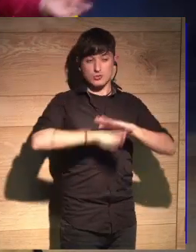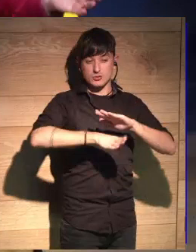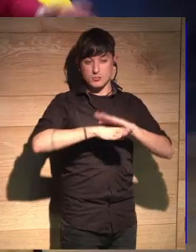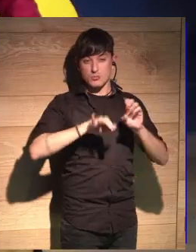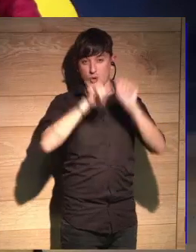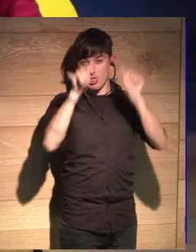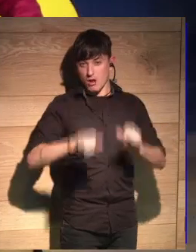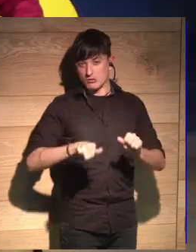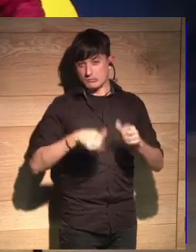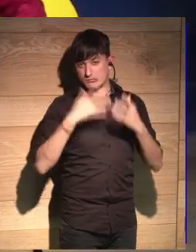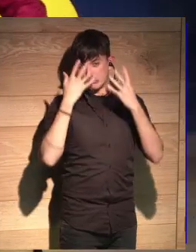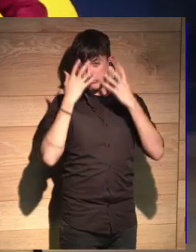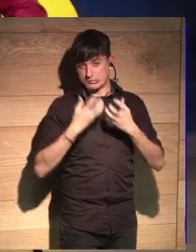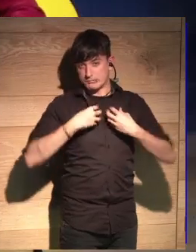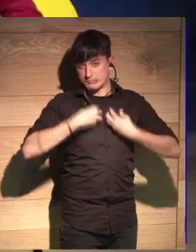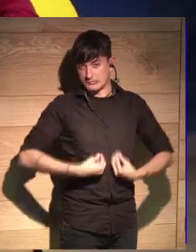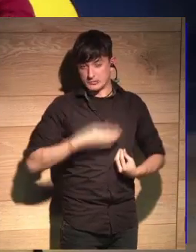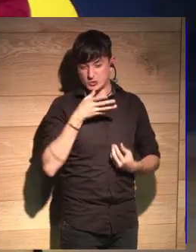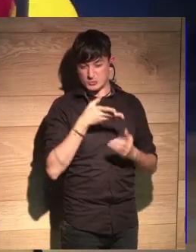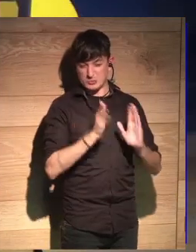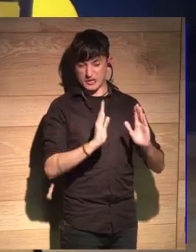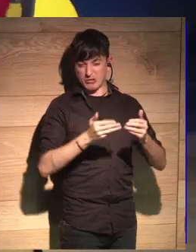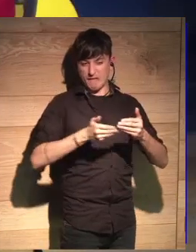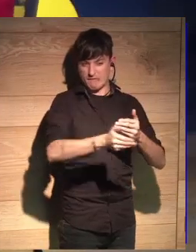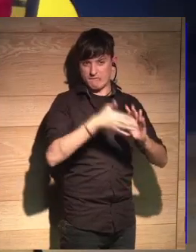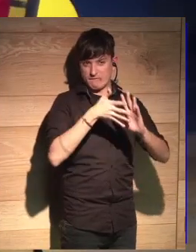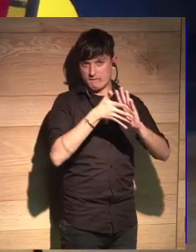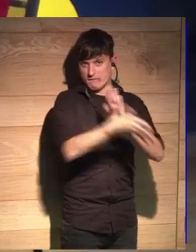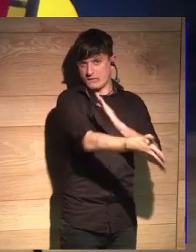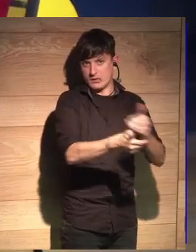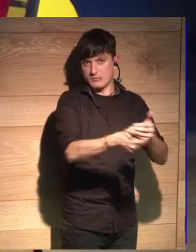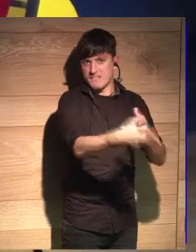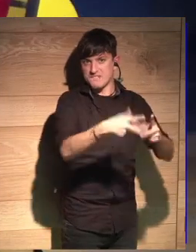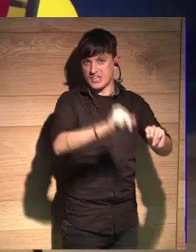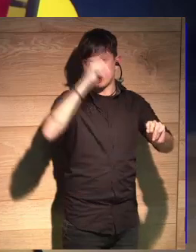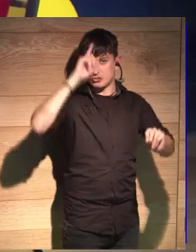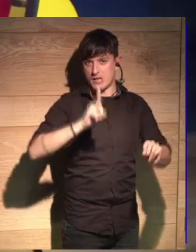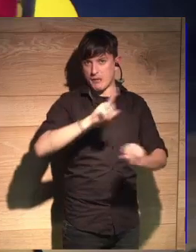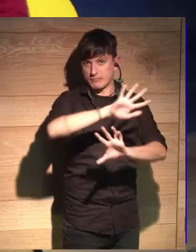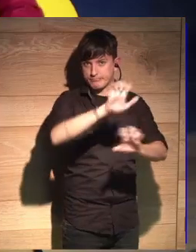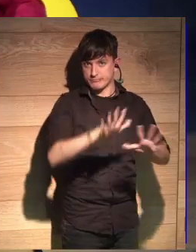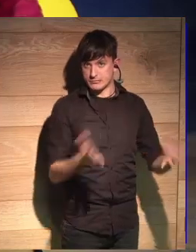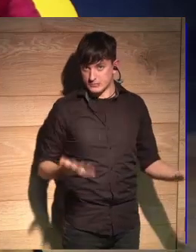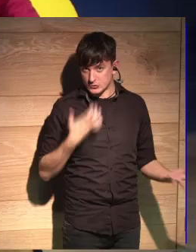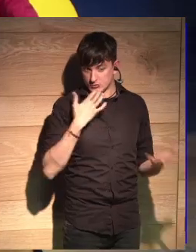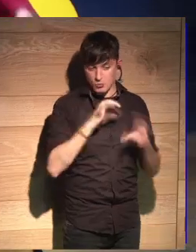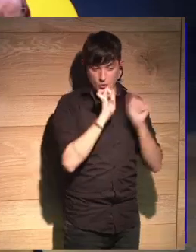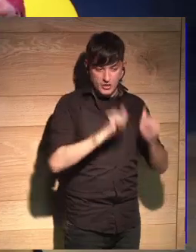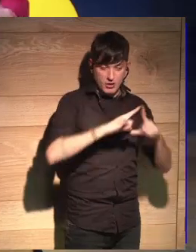future because China is a democracy. There are other models, your model, the Japanese model, the Australian model.